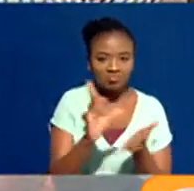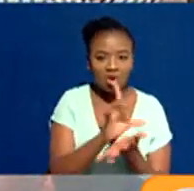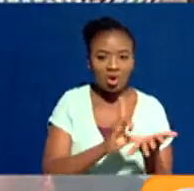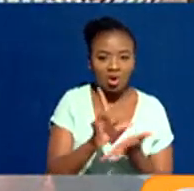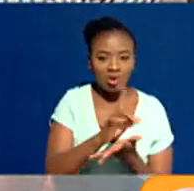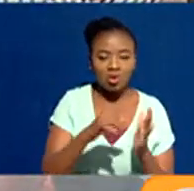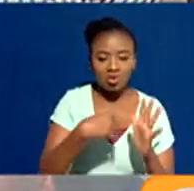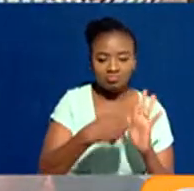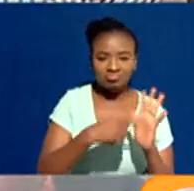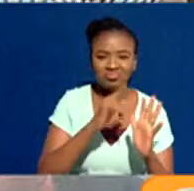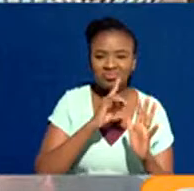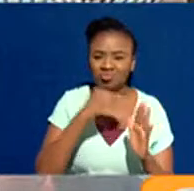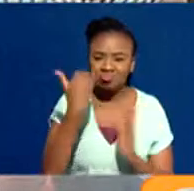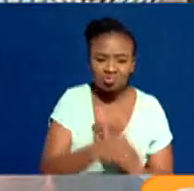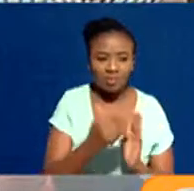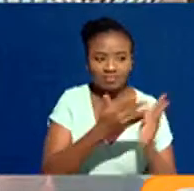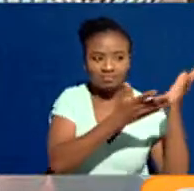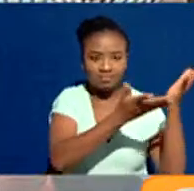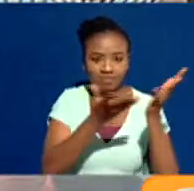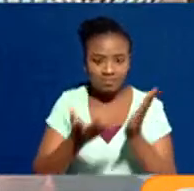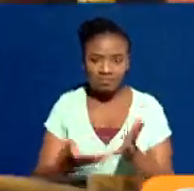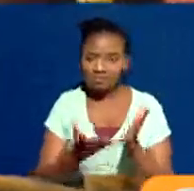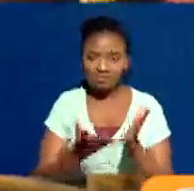imports. Stephen Leto reports.